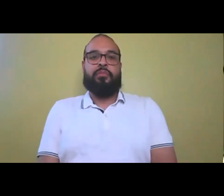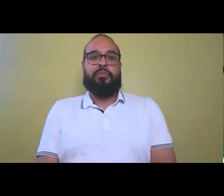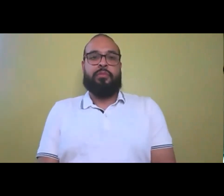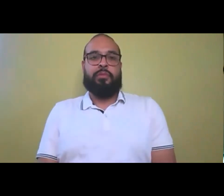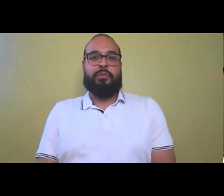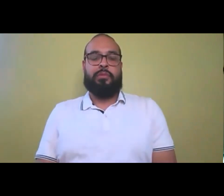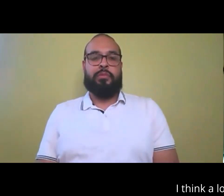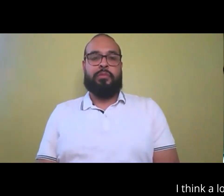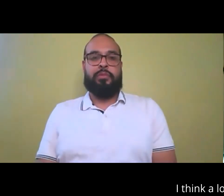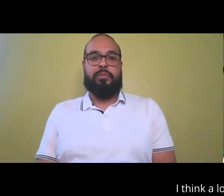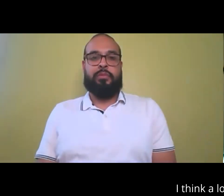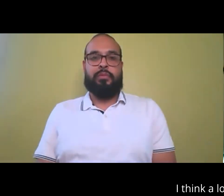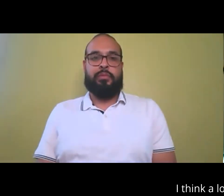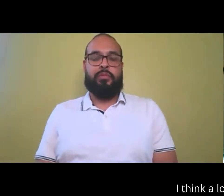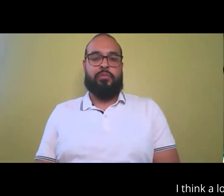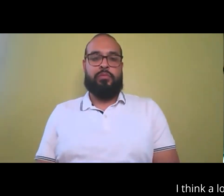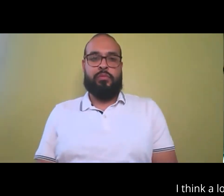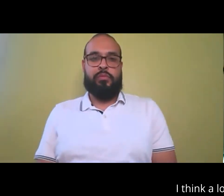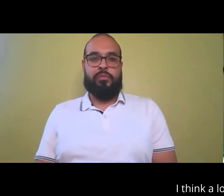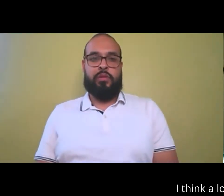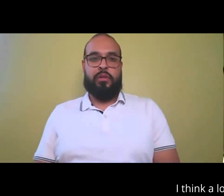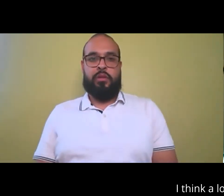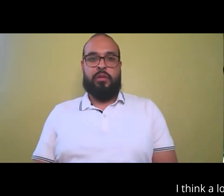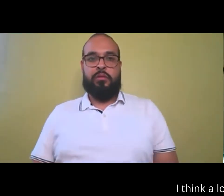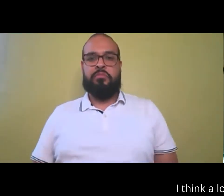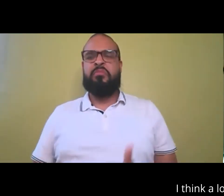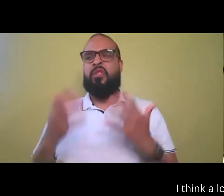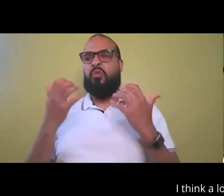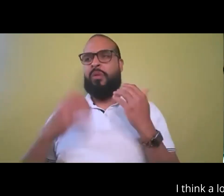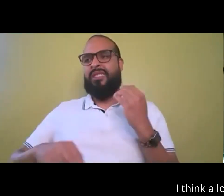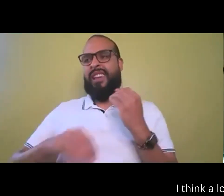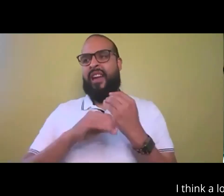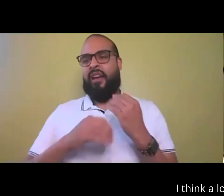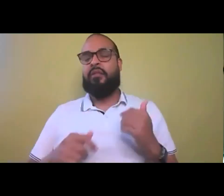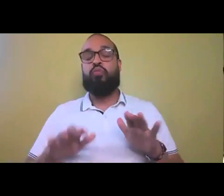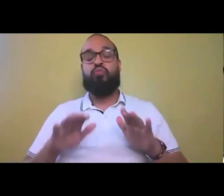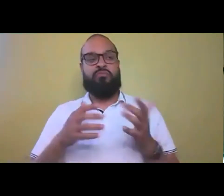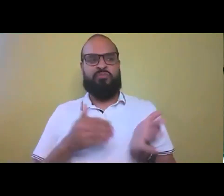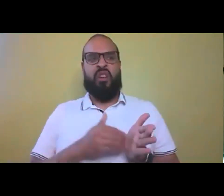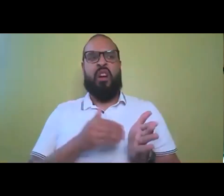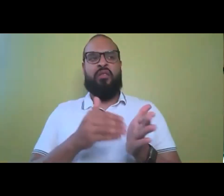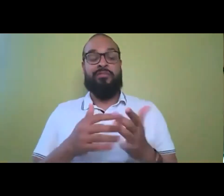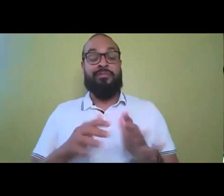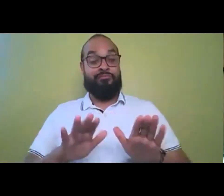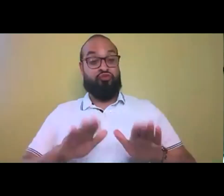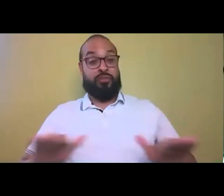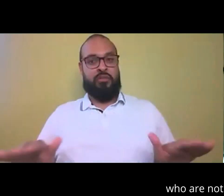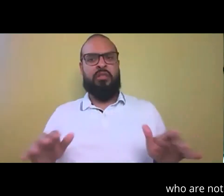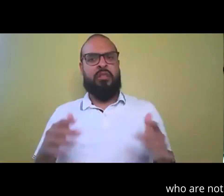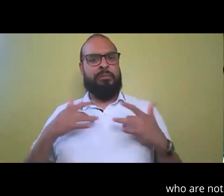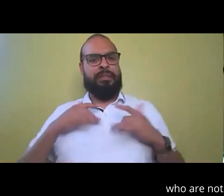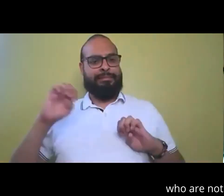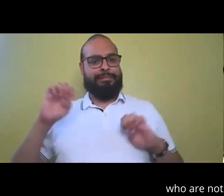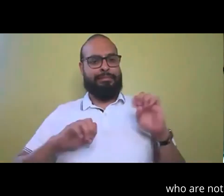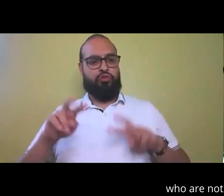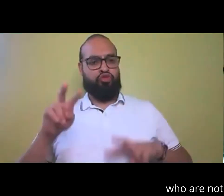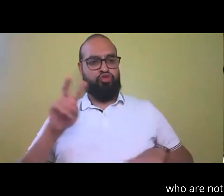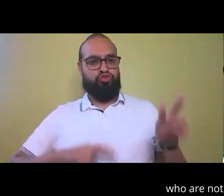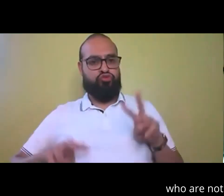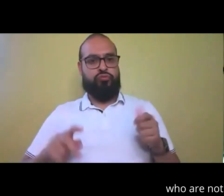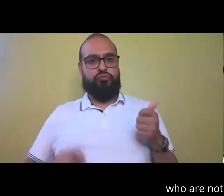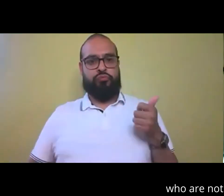To add to that, I think a lot of times we have our children who are being evaluated who are